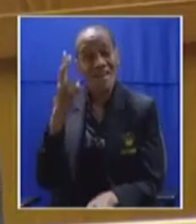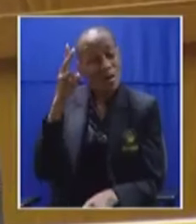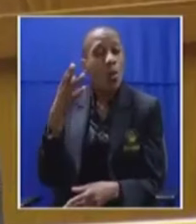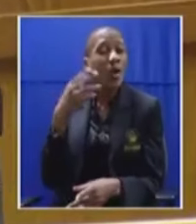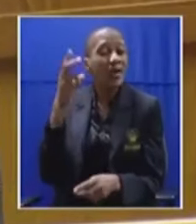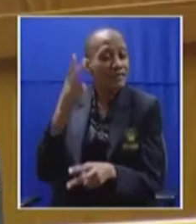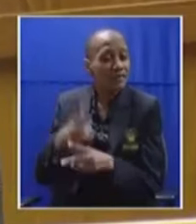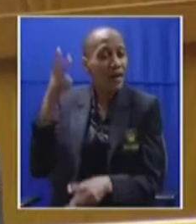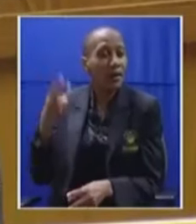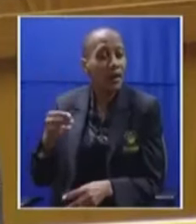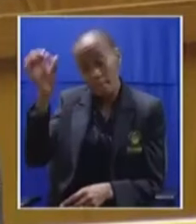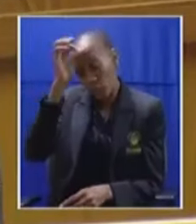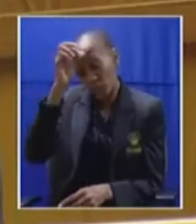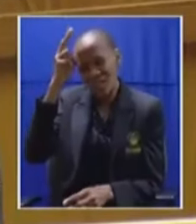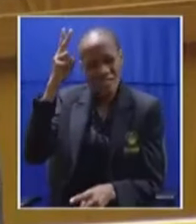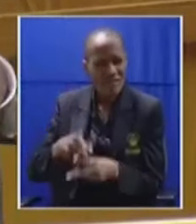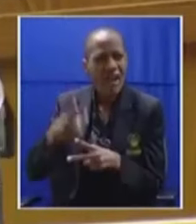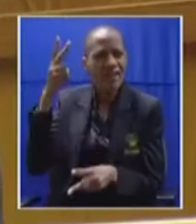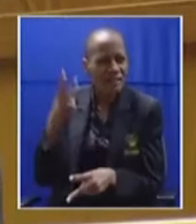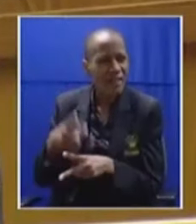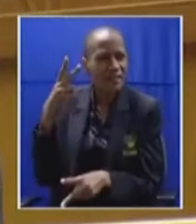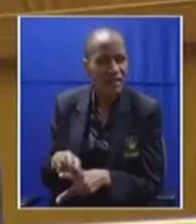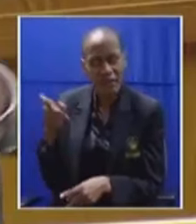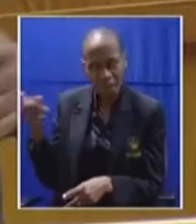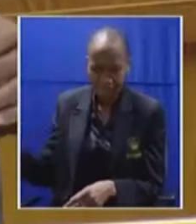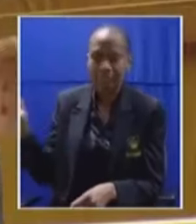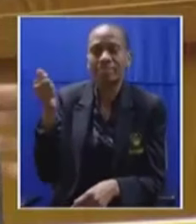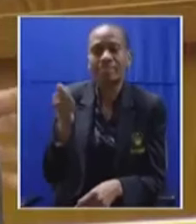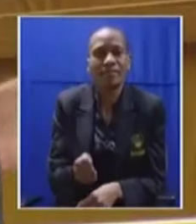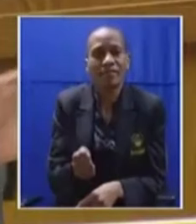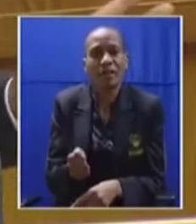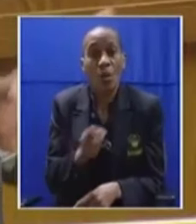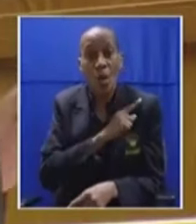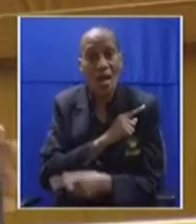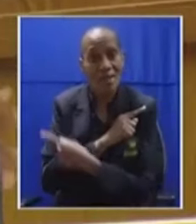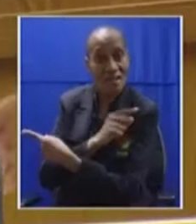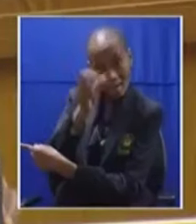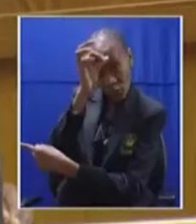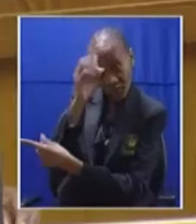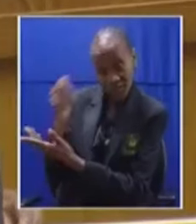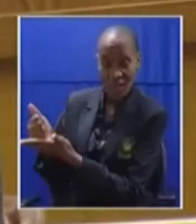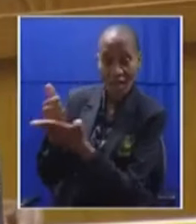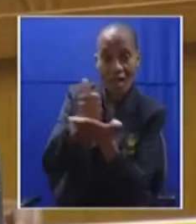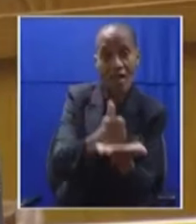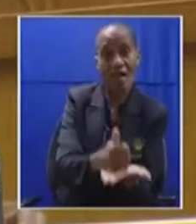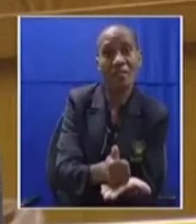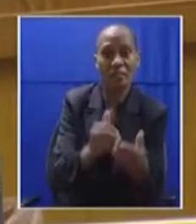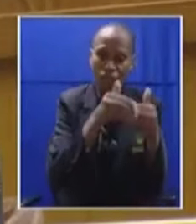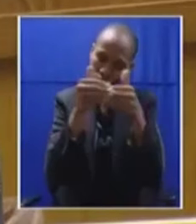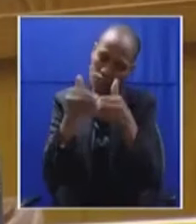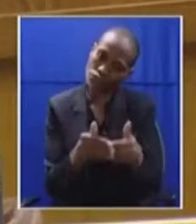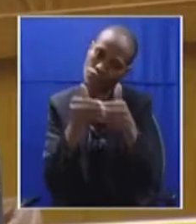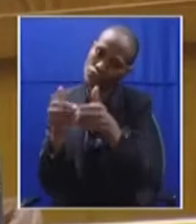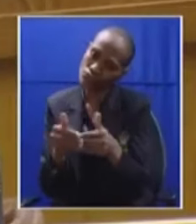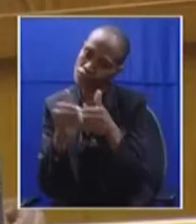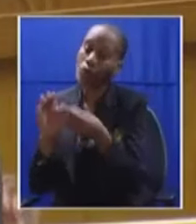they are almost the last line, acting as a preventative team that should be looking after society